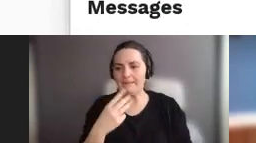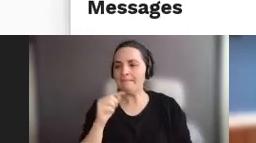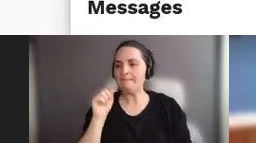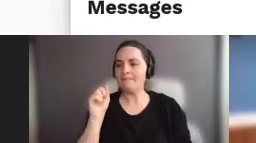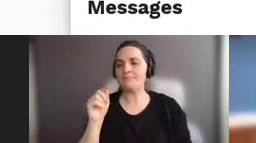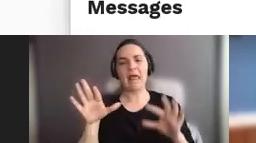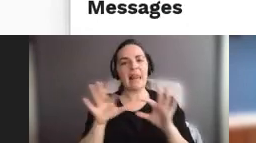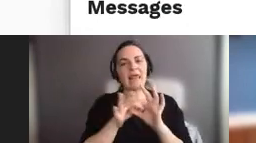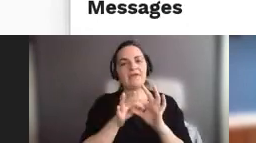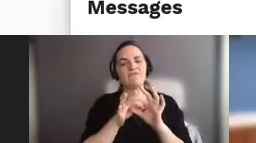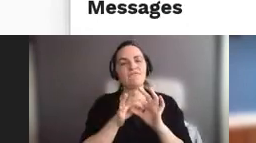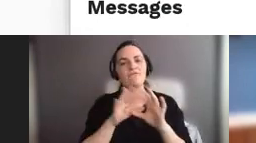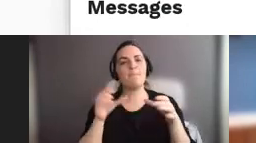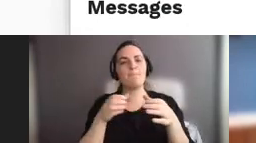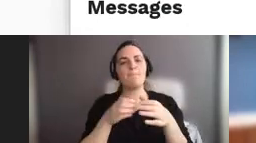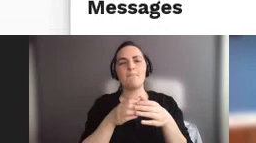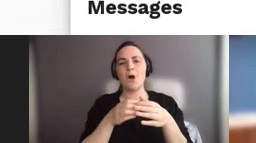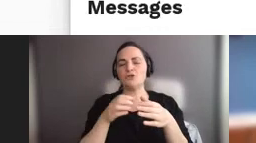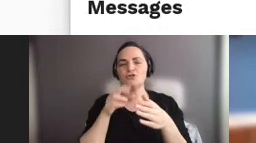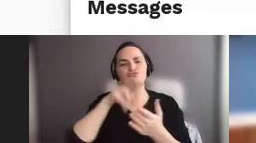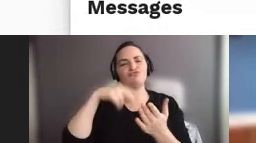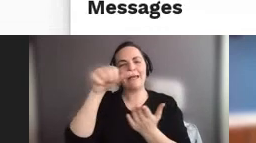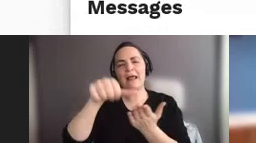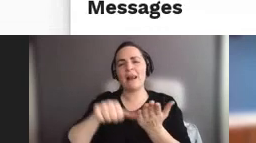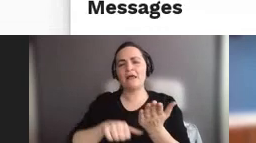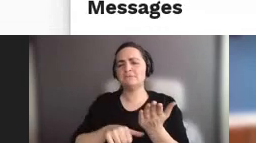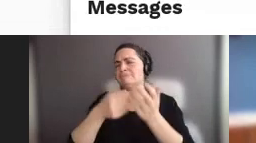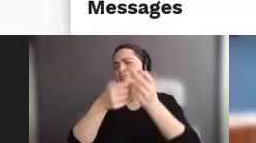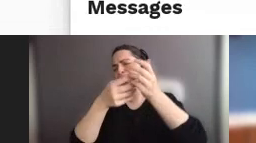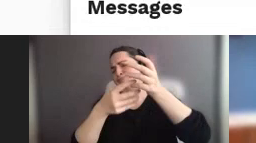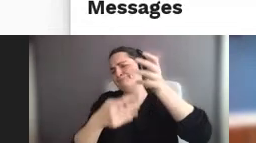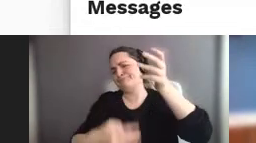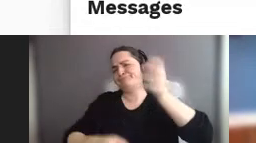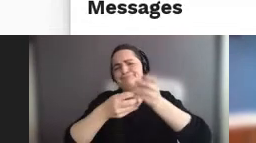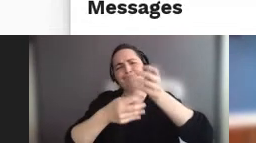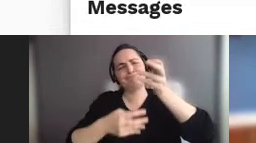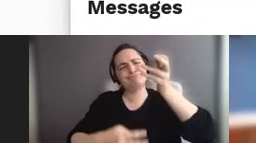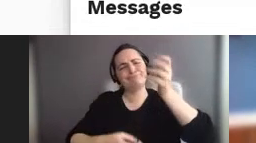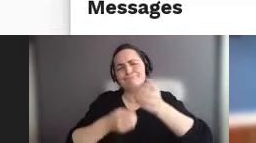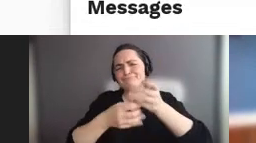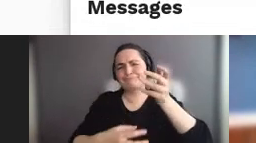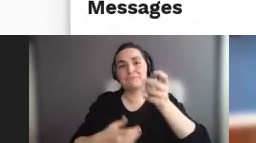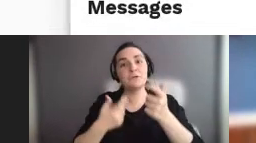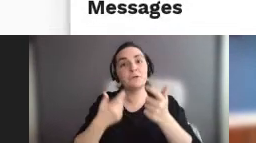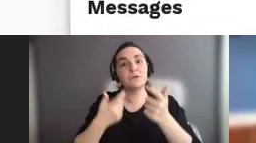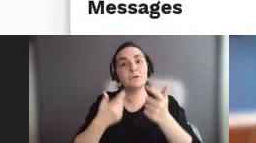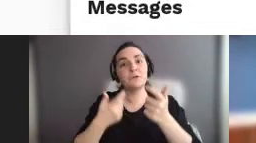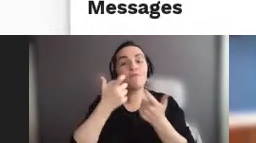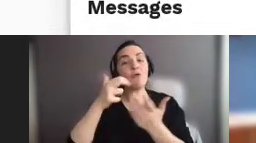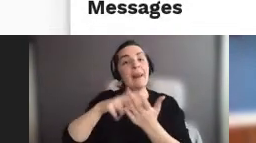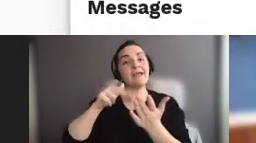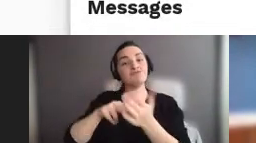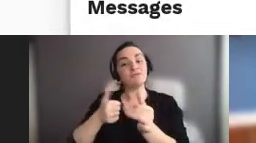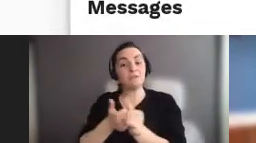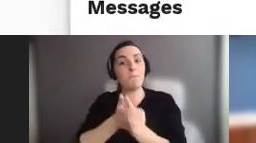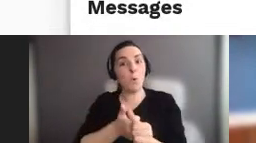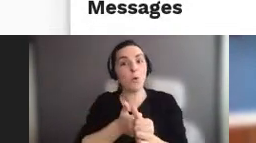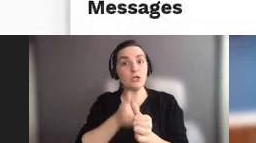to the module reading list. And there's loads of stuff in the module reading list. So if you're looking for literature to support your